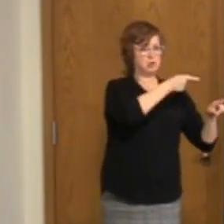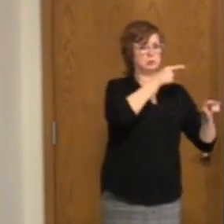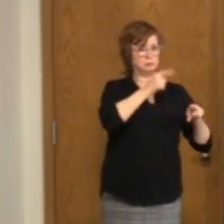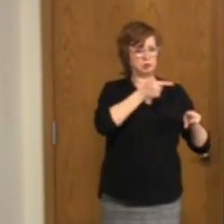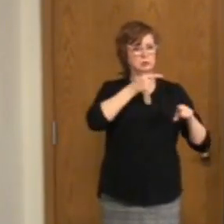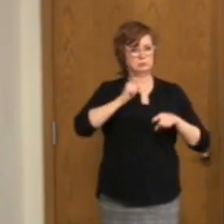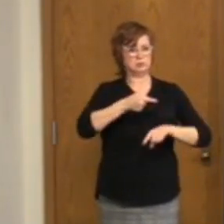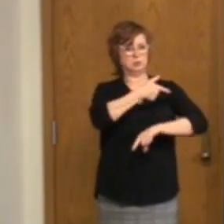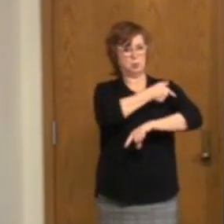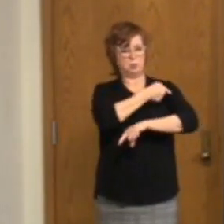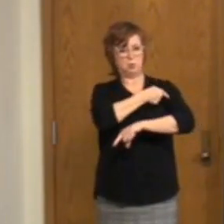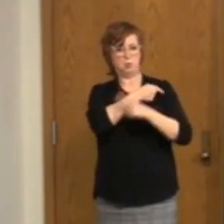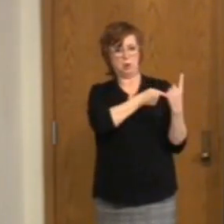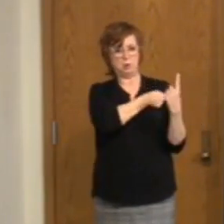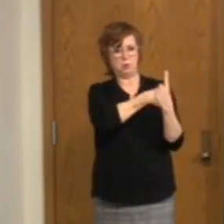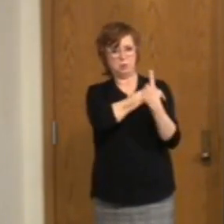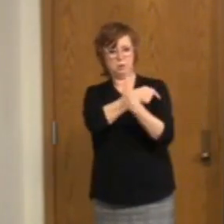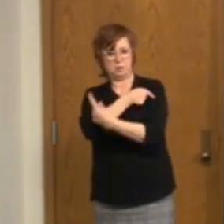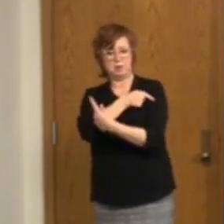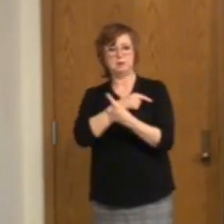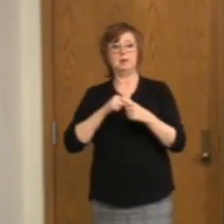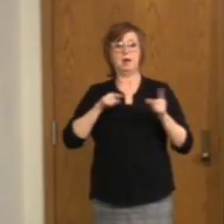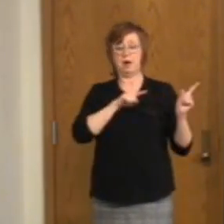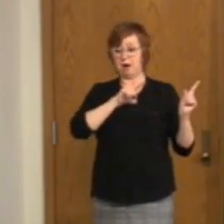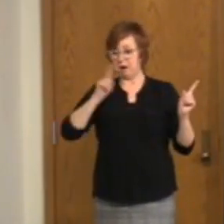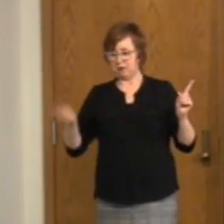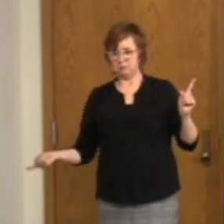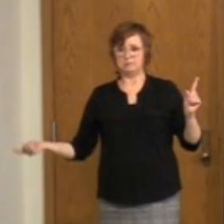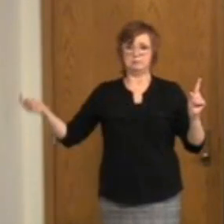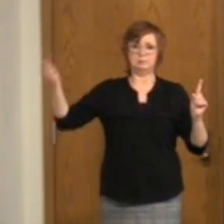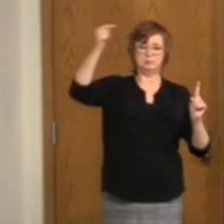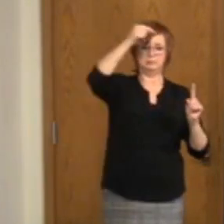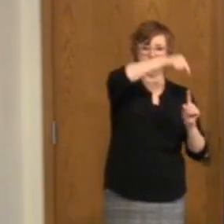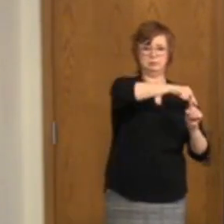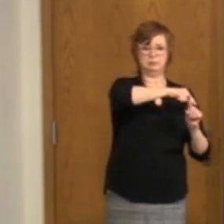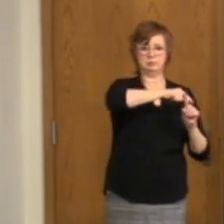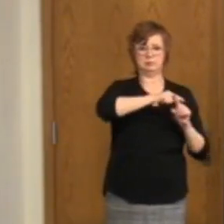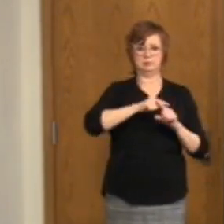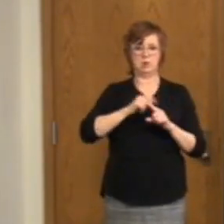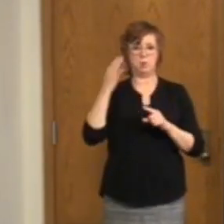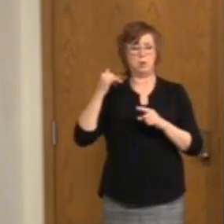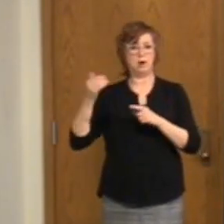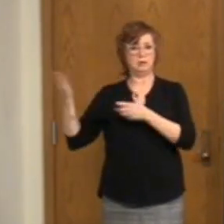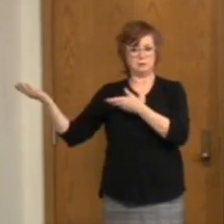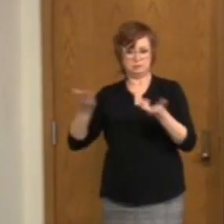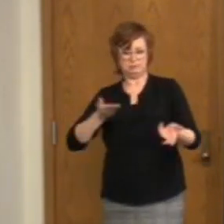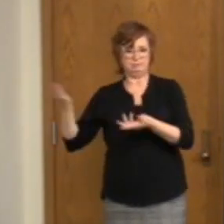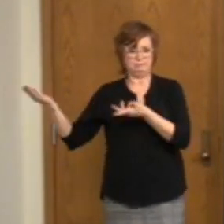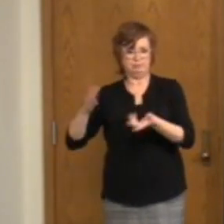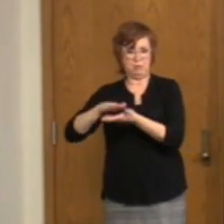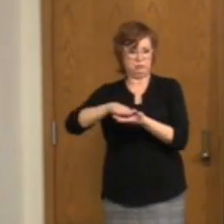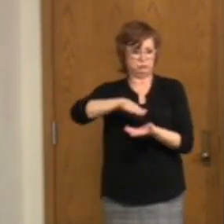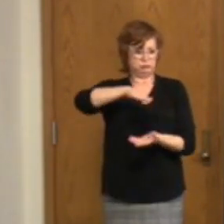away, but certainly more quickly than we had anticipated, I think all of us will be able to get that one dose. And